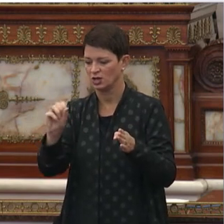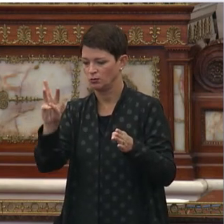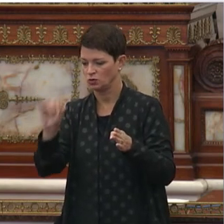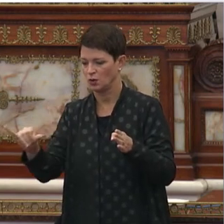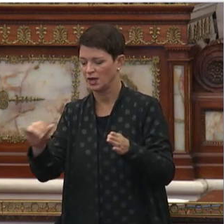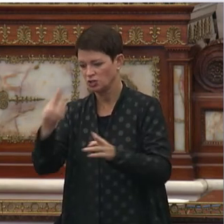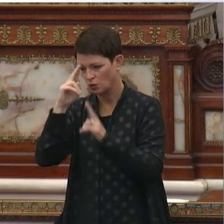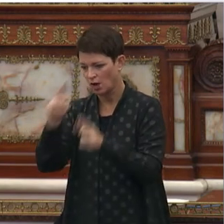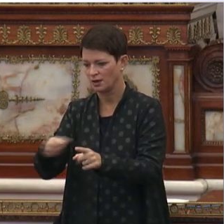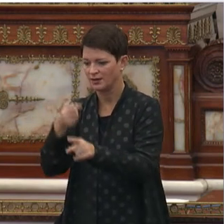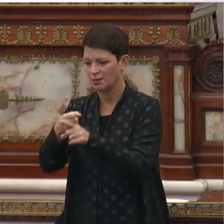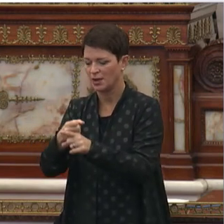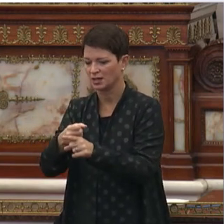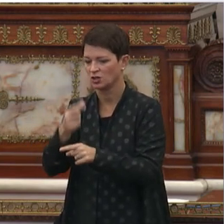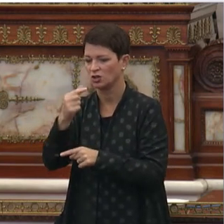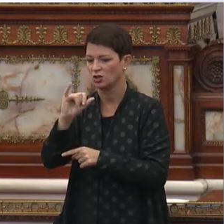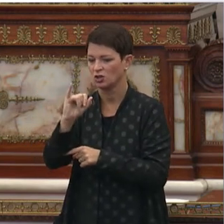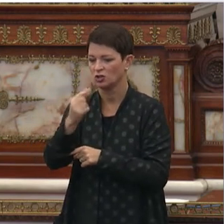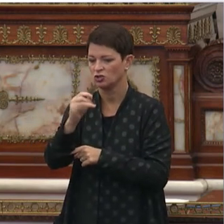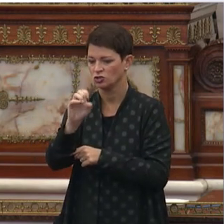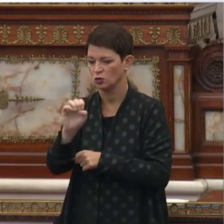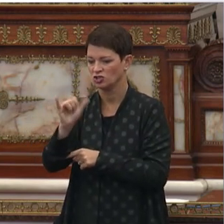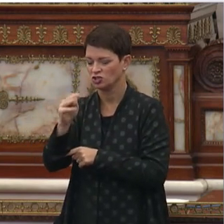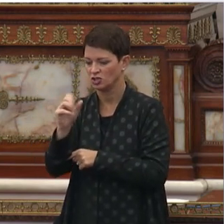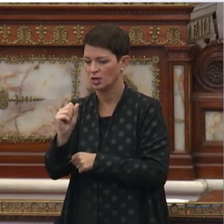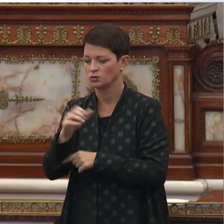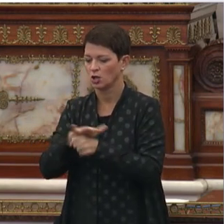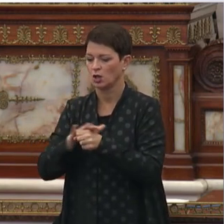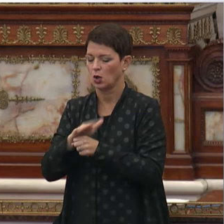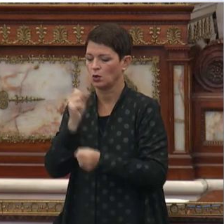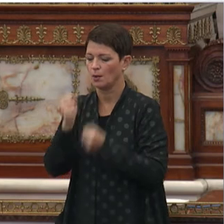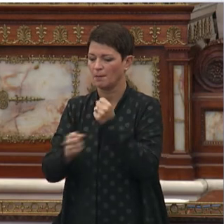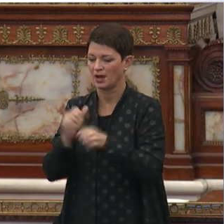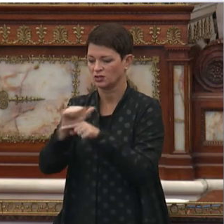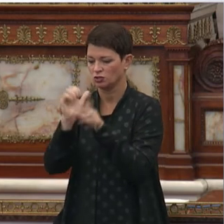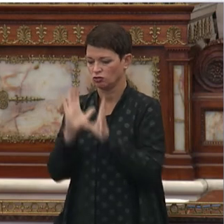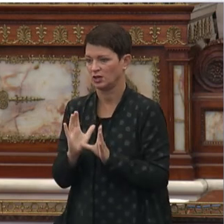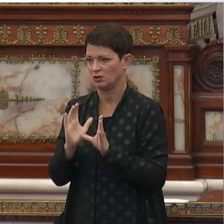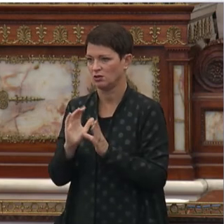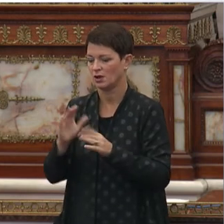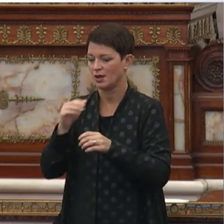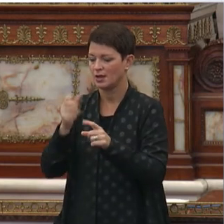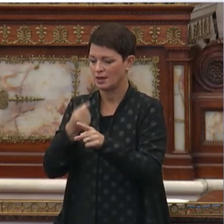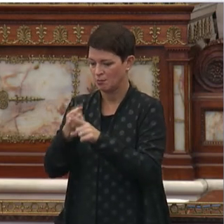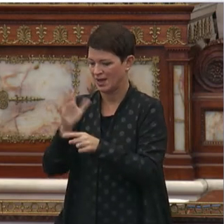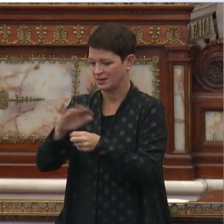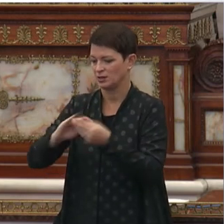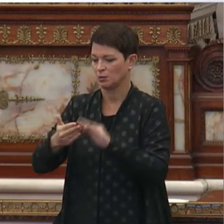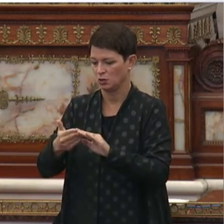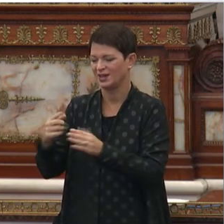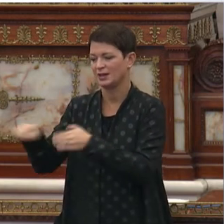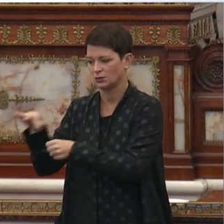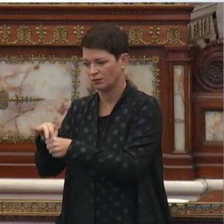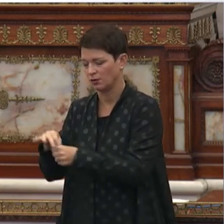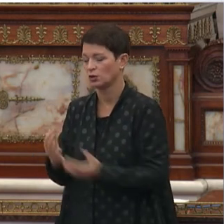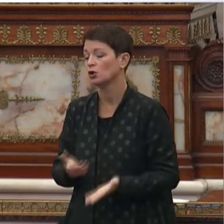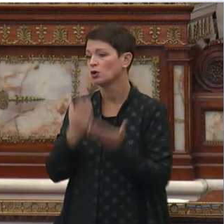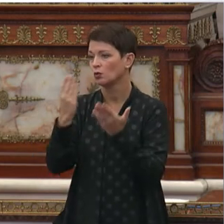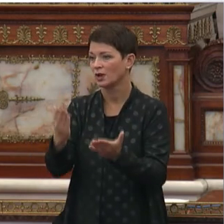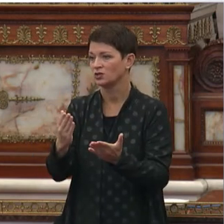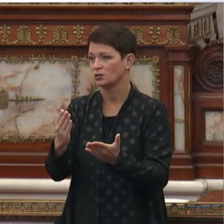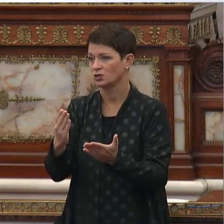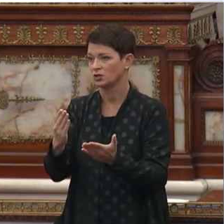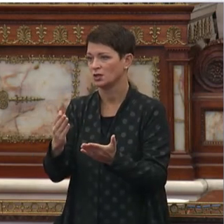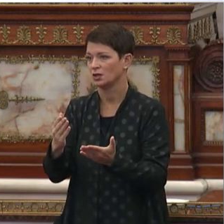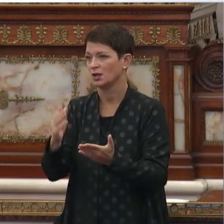the impact that George James, a local boxing trainer, had on his community. Next week's calendar. And a resolution allowing